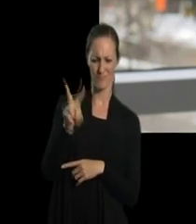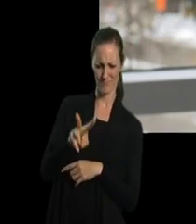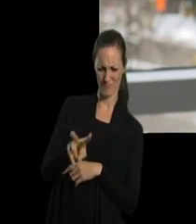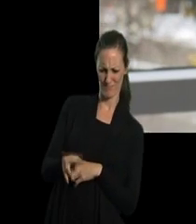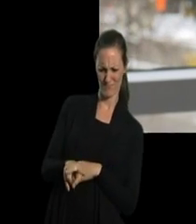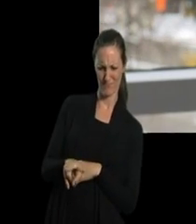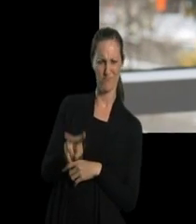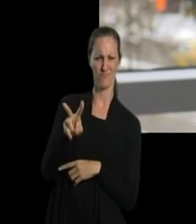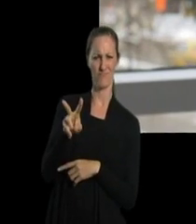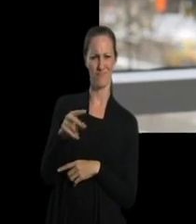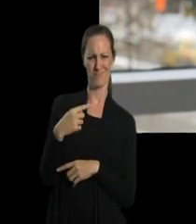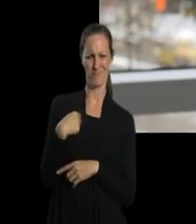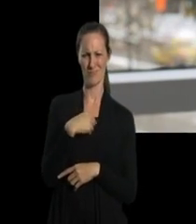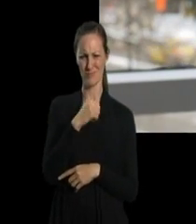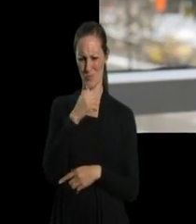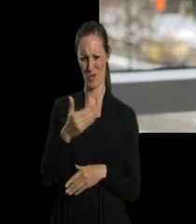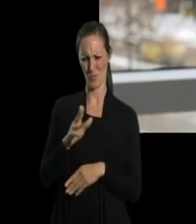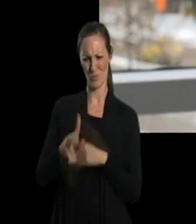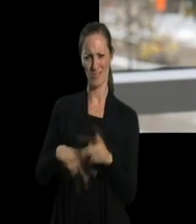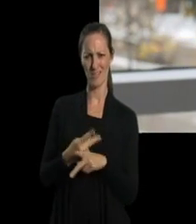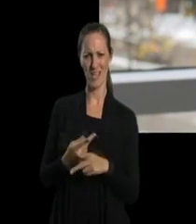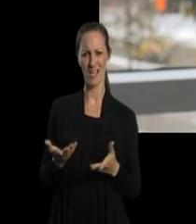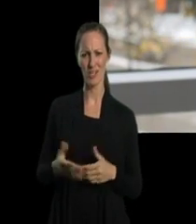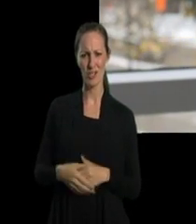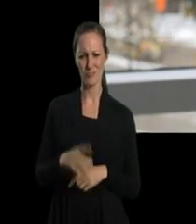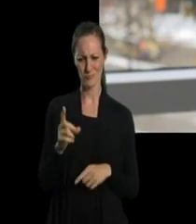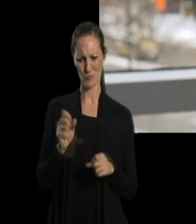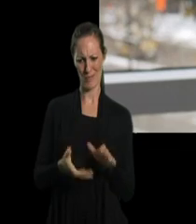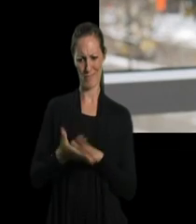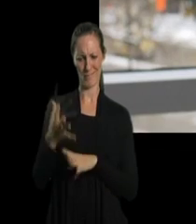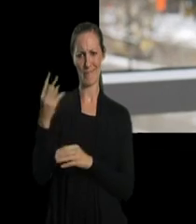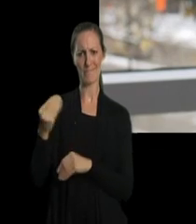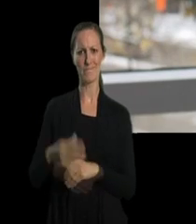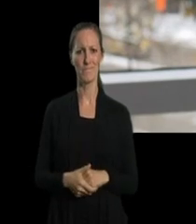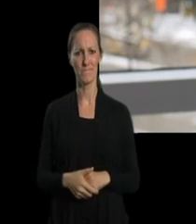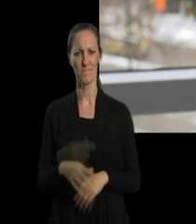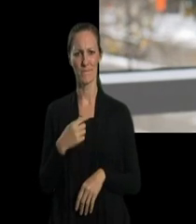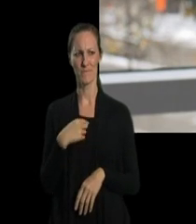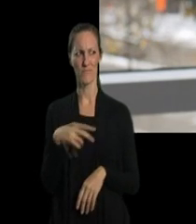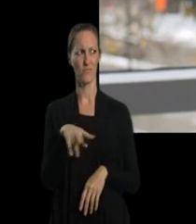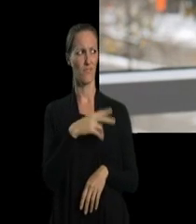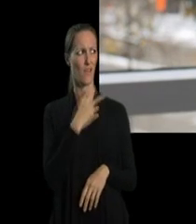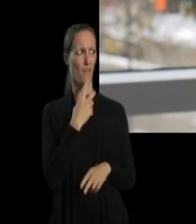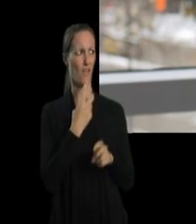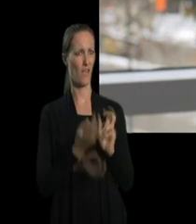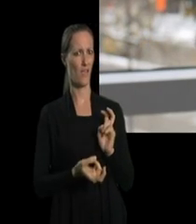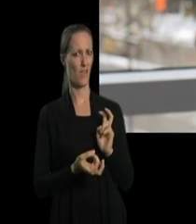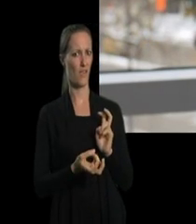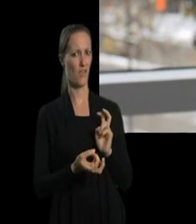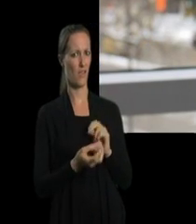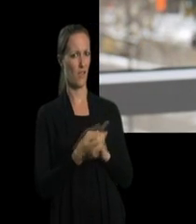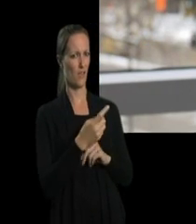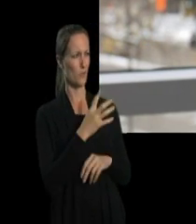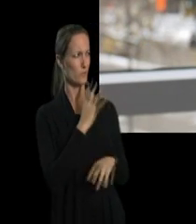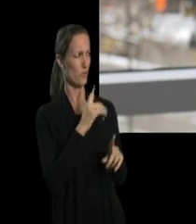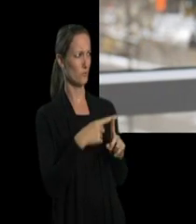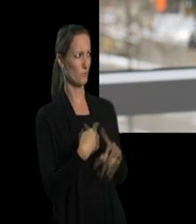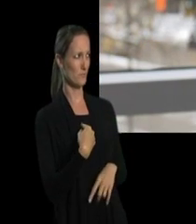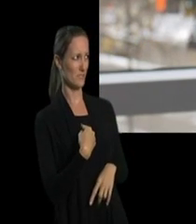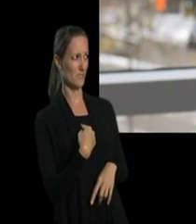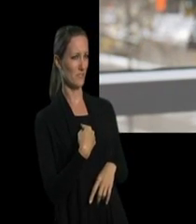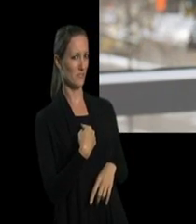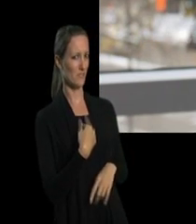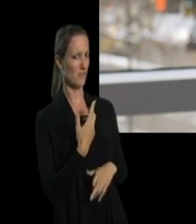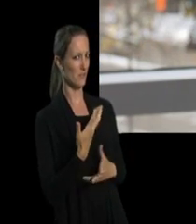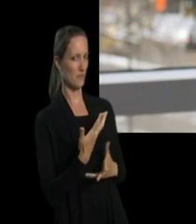and he looked at me and he said, "We don't hire your kind here, you can leave." And I was really quite shocked. It